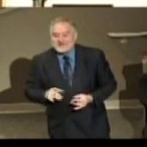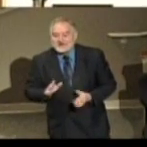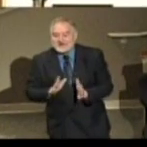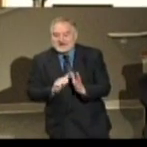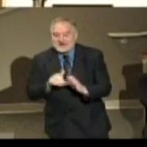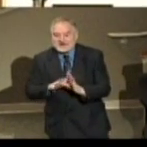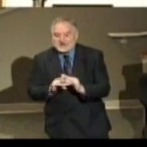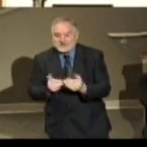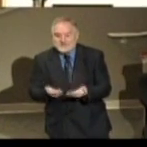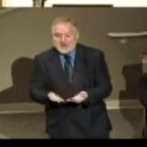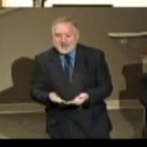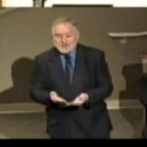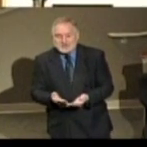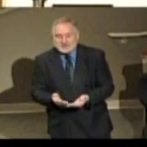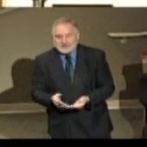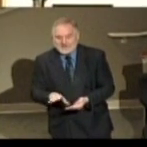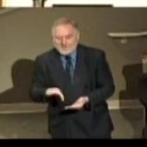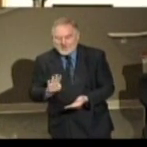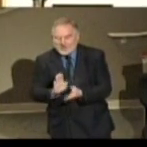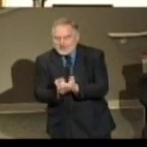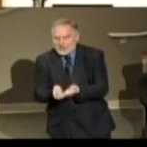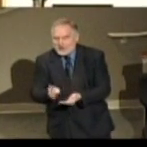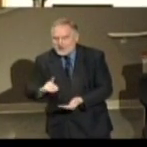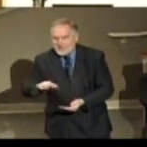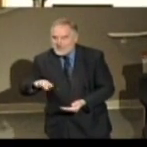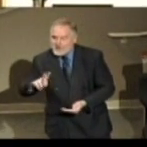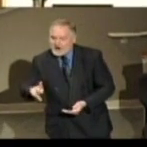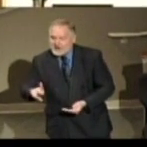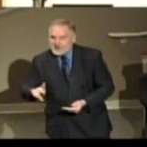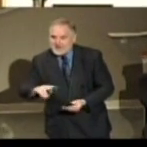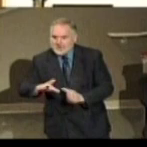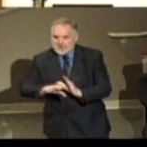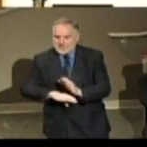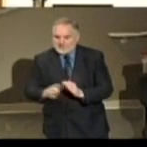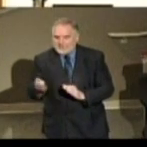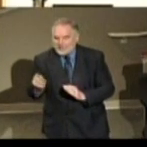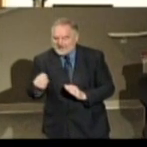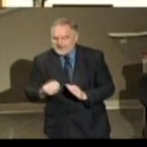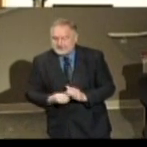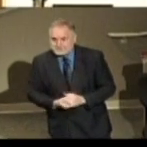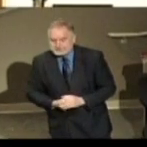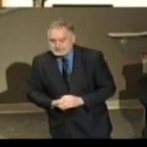Bibles, please, to the book of Mark, the book of Mark, chapter 14.